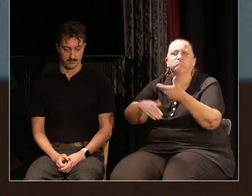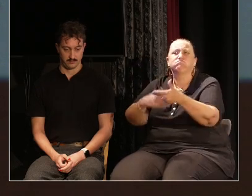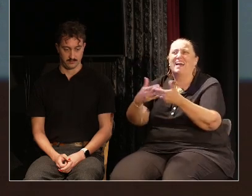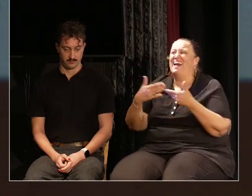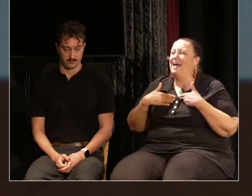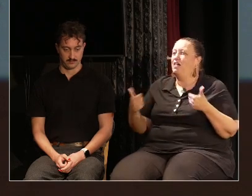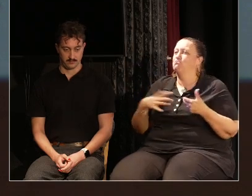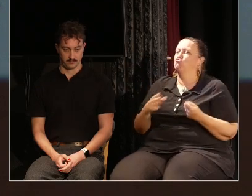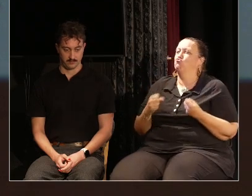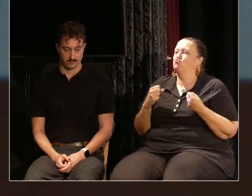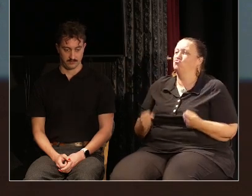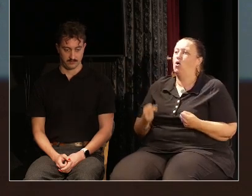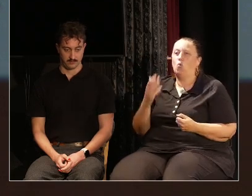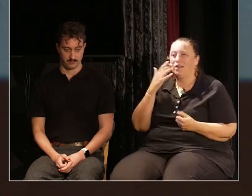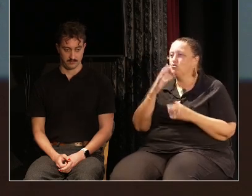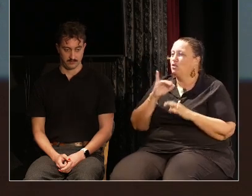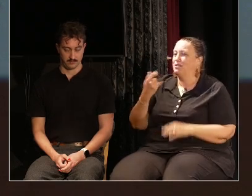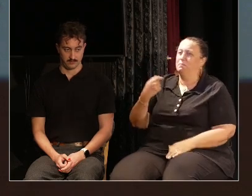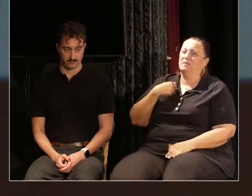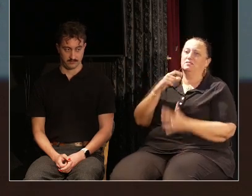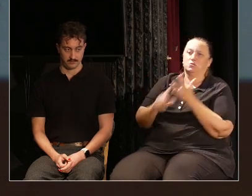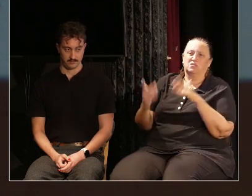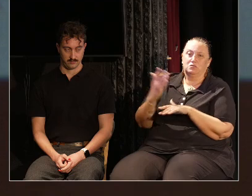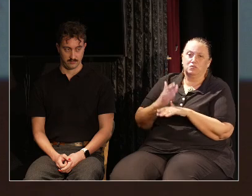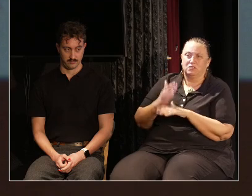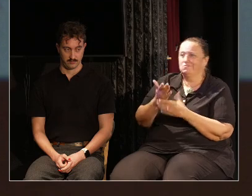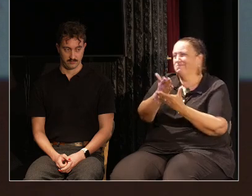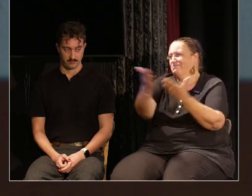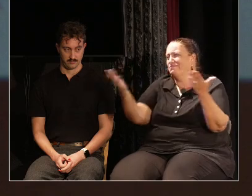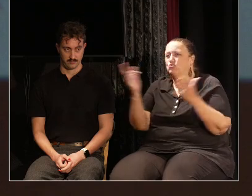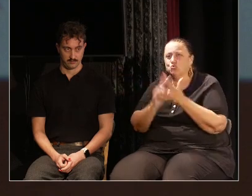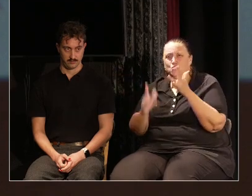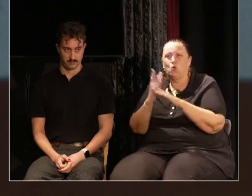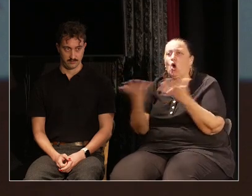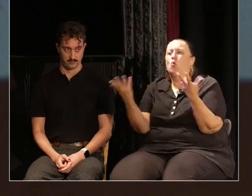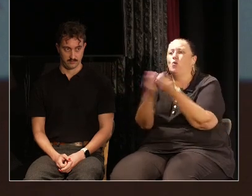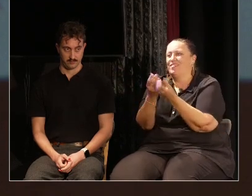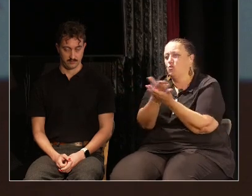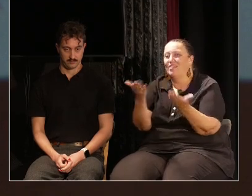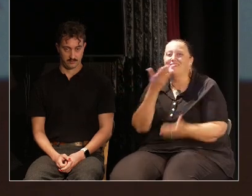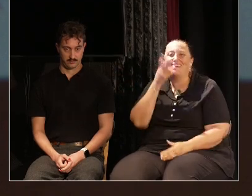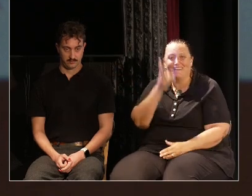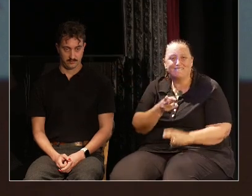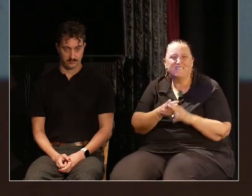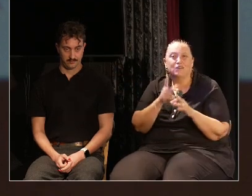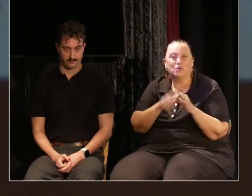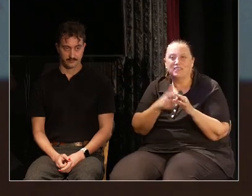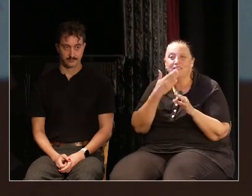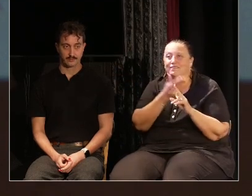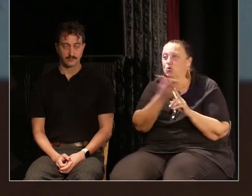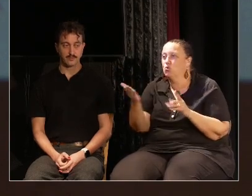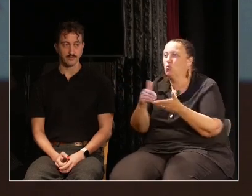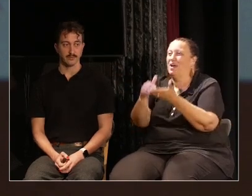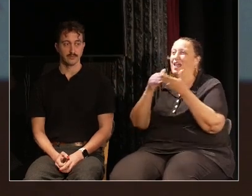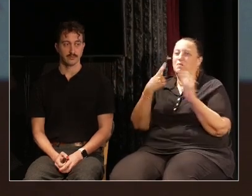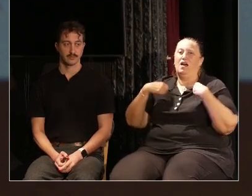much stronger when it's not just us doing the work, but it is us doing the work with all of you. So again, thank you for the question and thank you to everyone who's really helped us